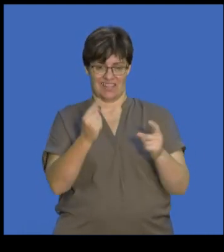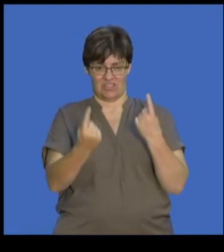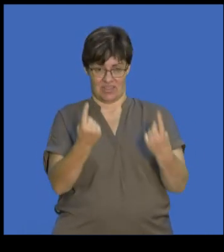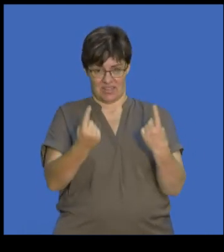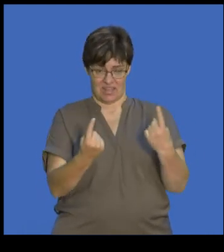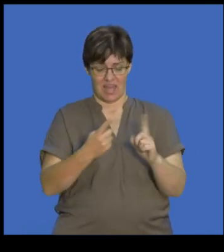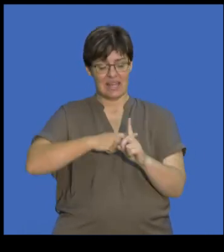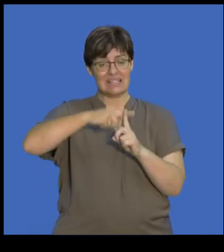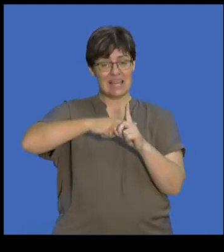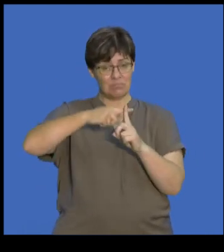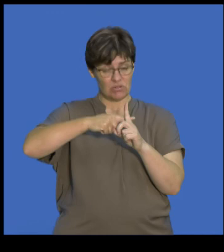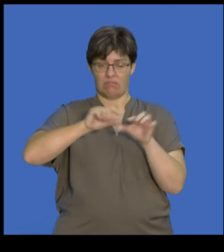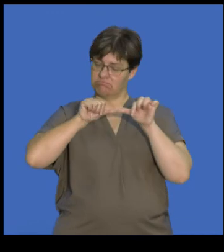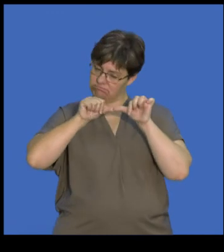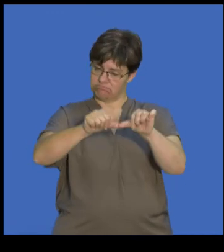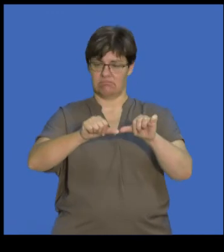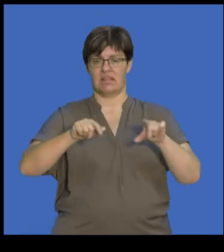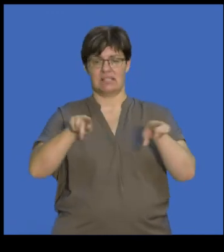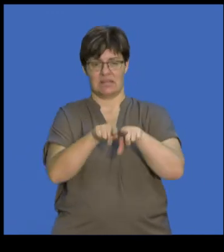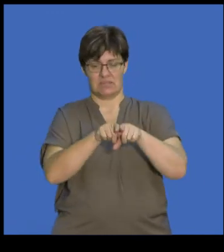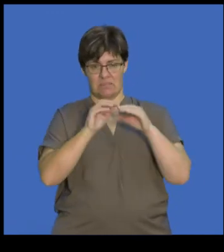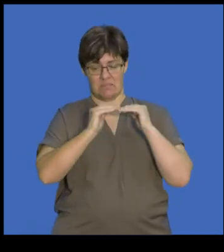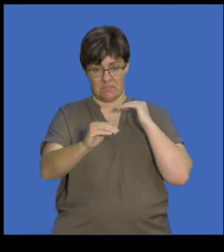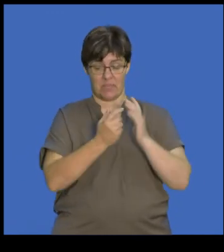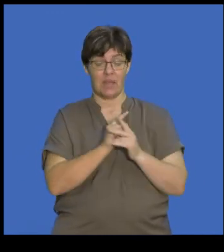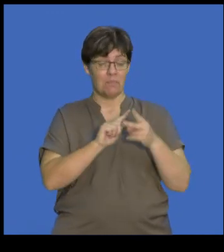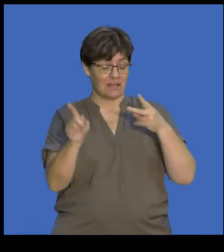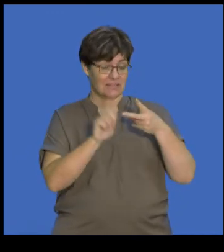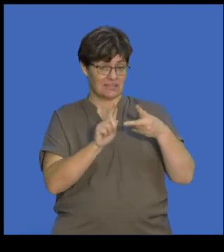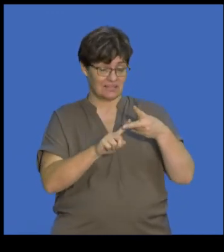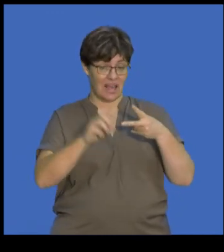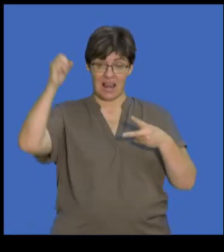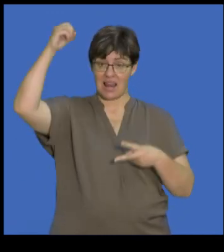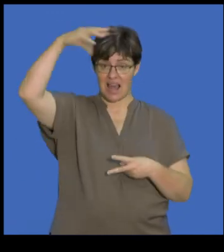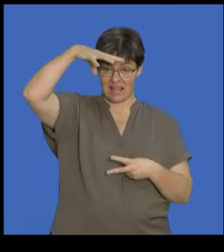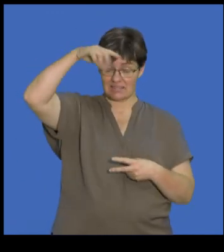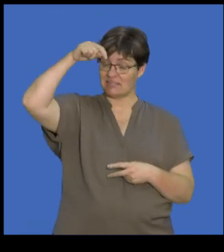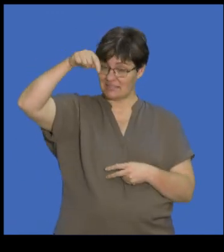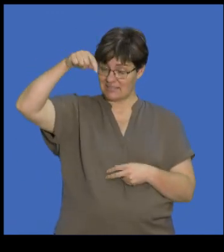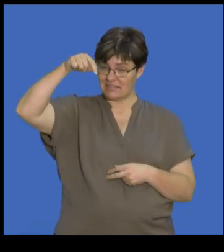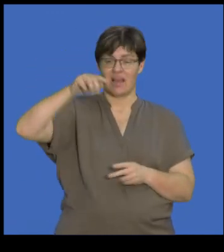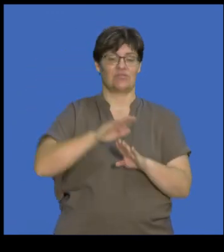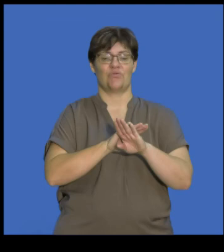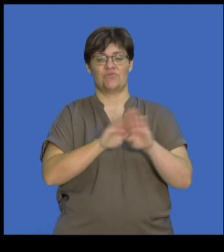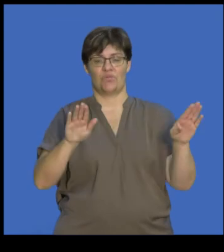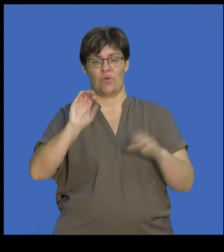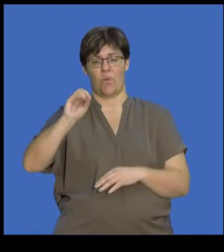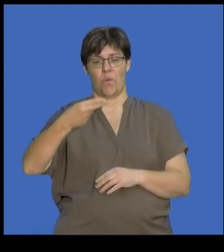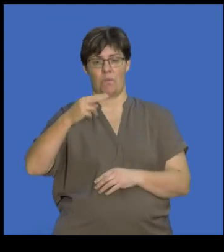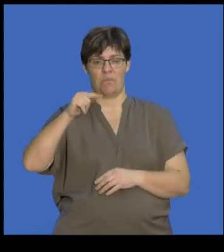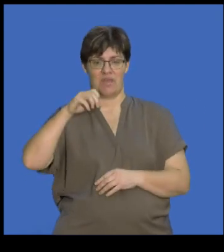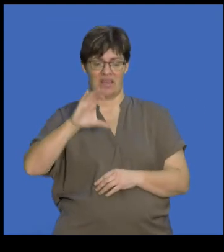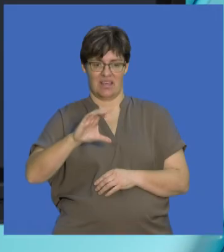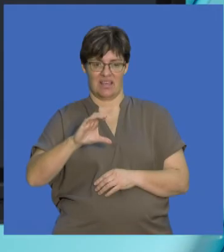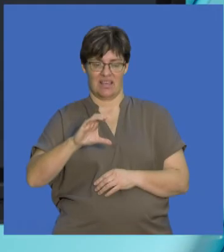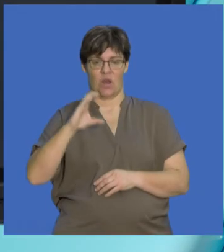remains constant, while a light bulb is a perfect example of a non-ohmic conductor. But